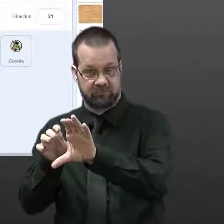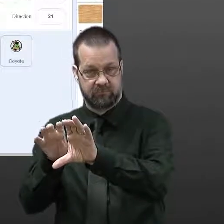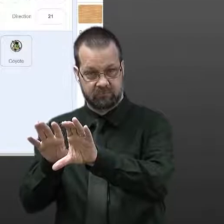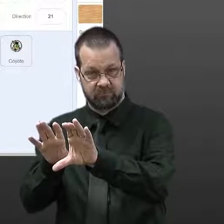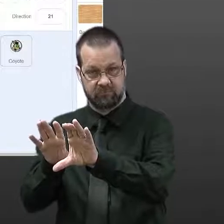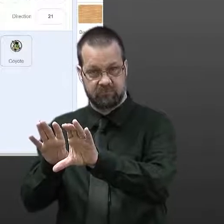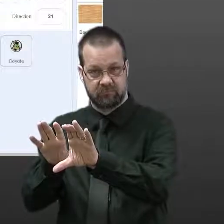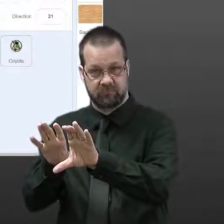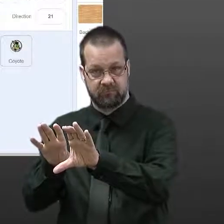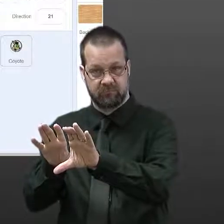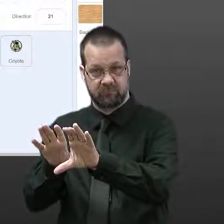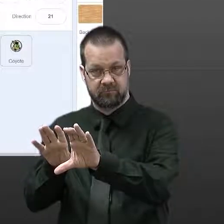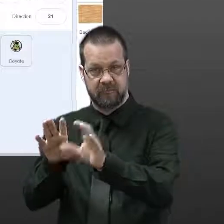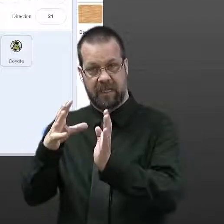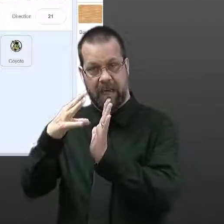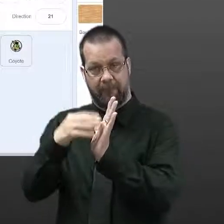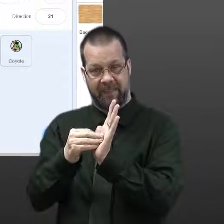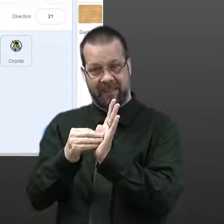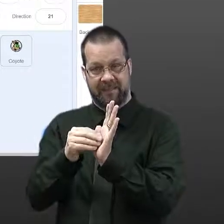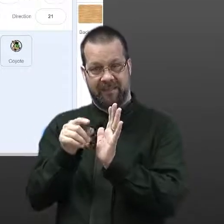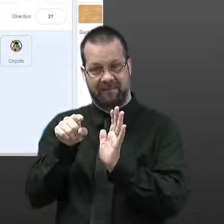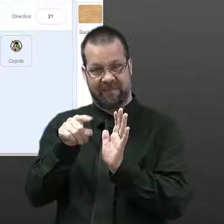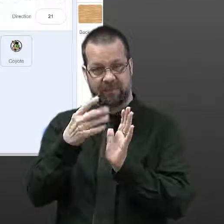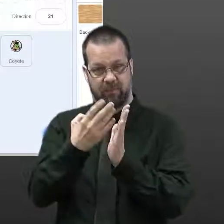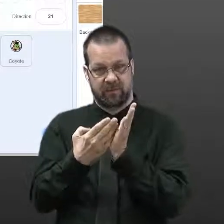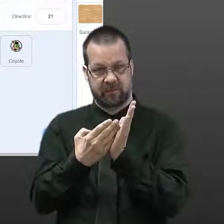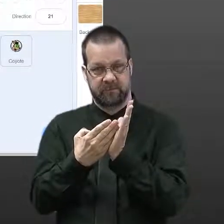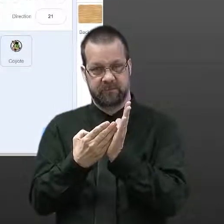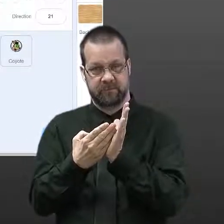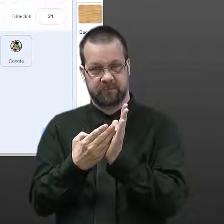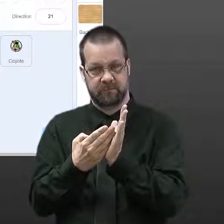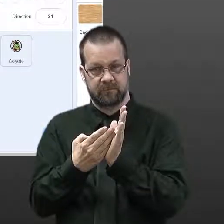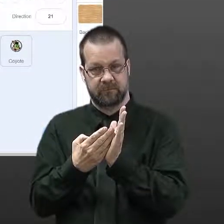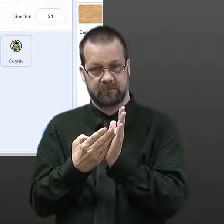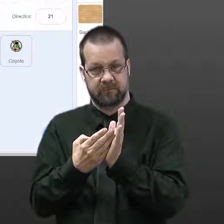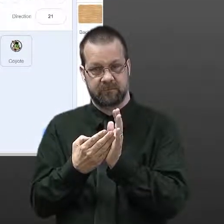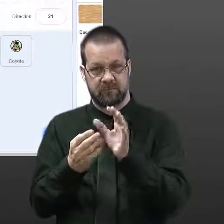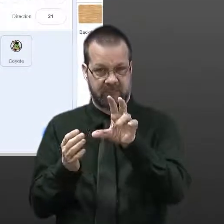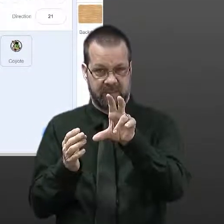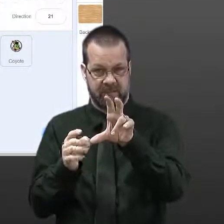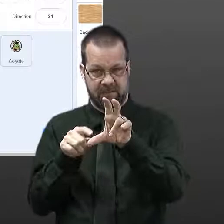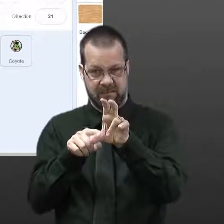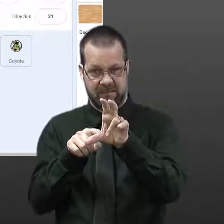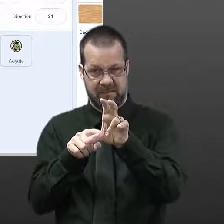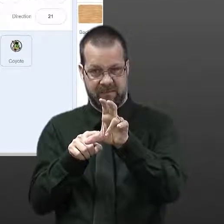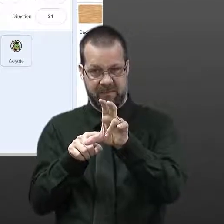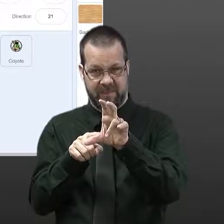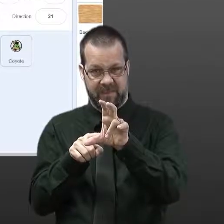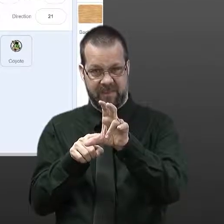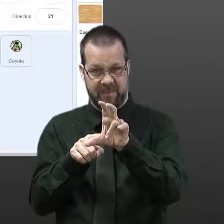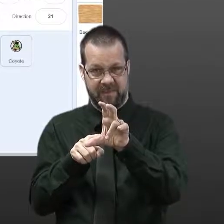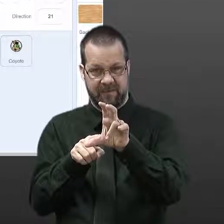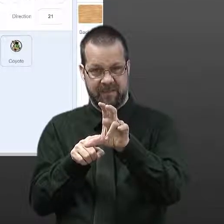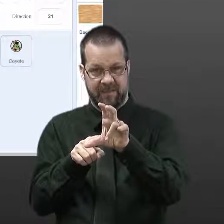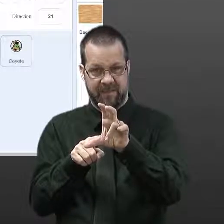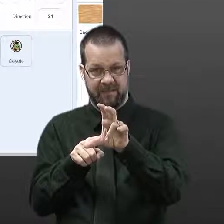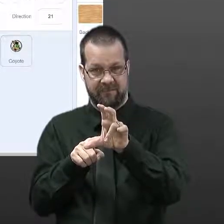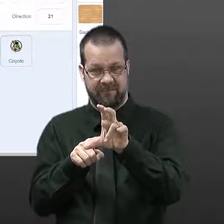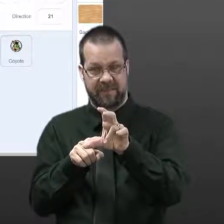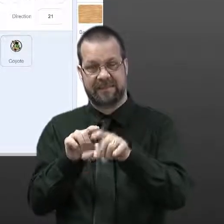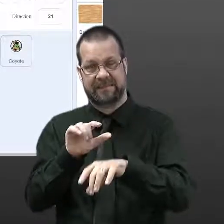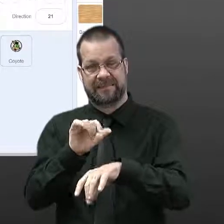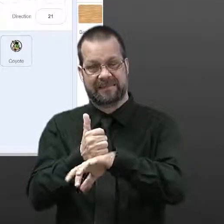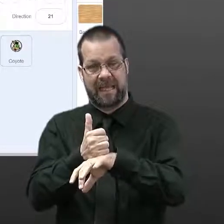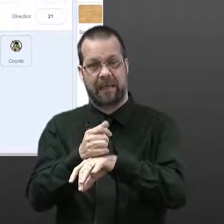really quick and duplicate this part. So I'm taking out the blocks starting from set